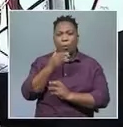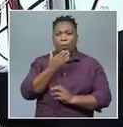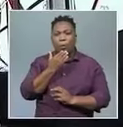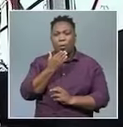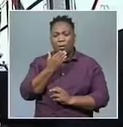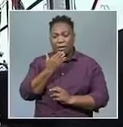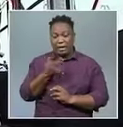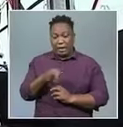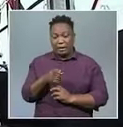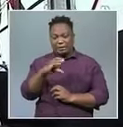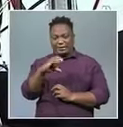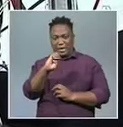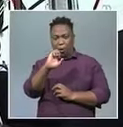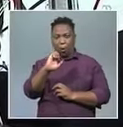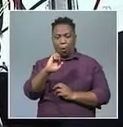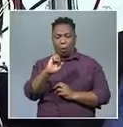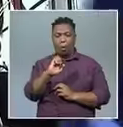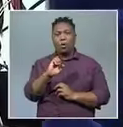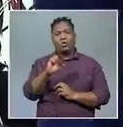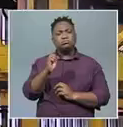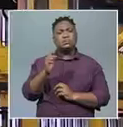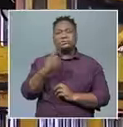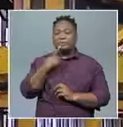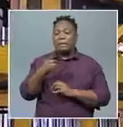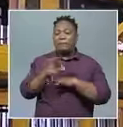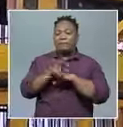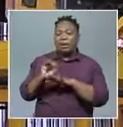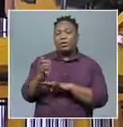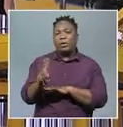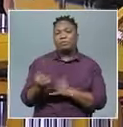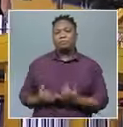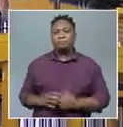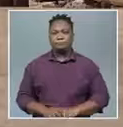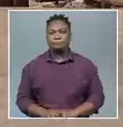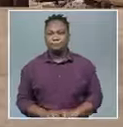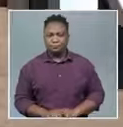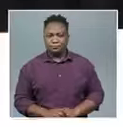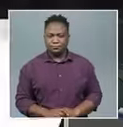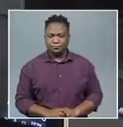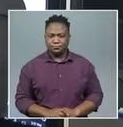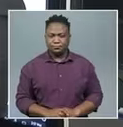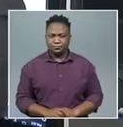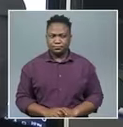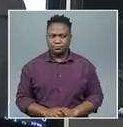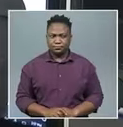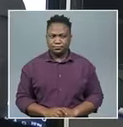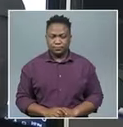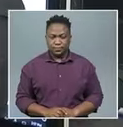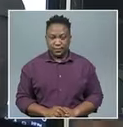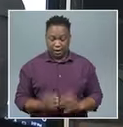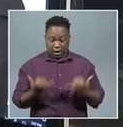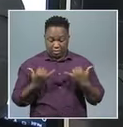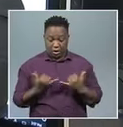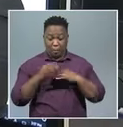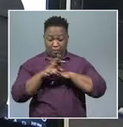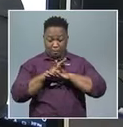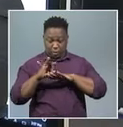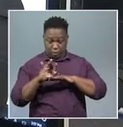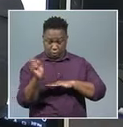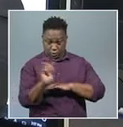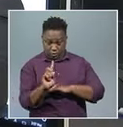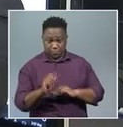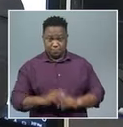the interim chief executive, about the plans that have been put in place. What we are doing is we